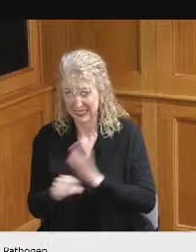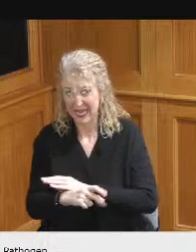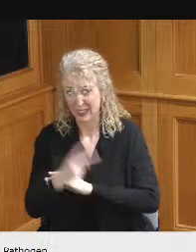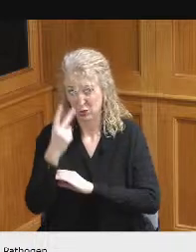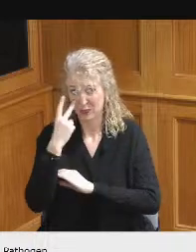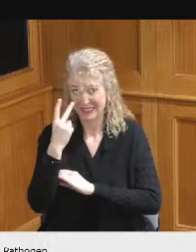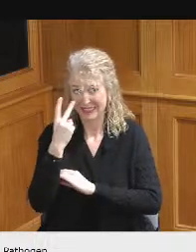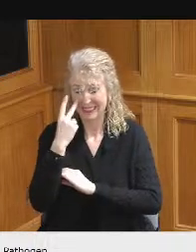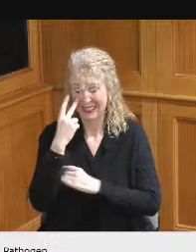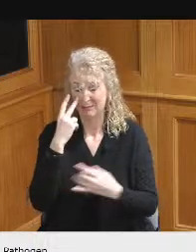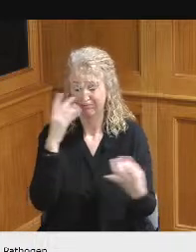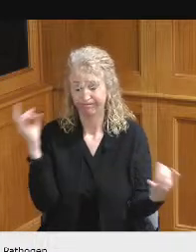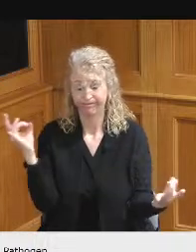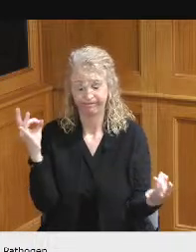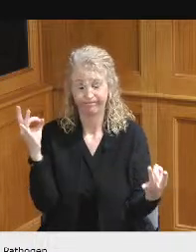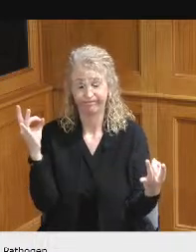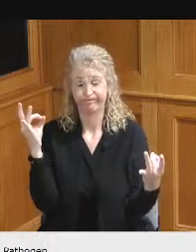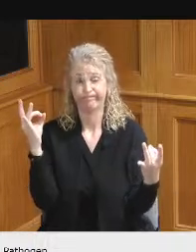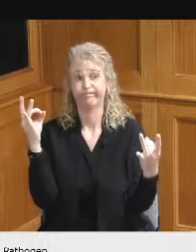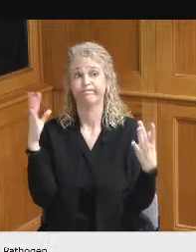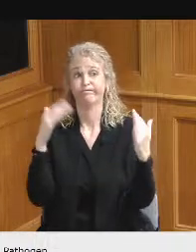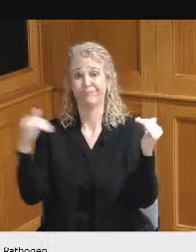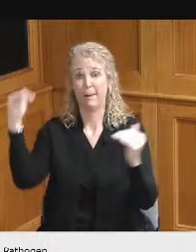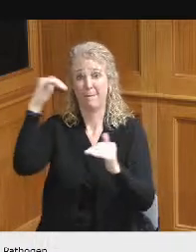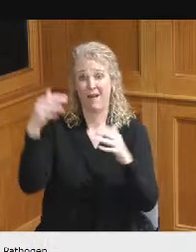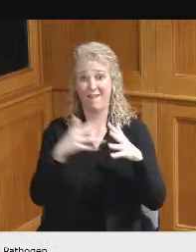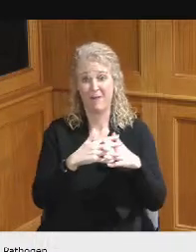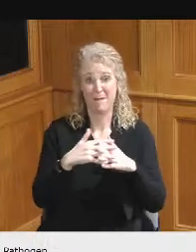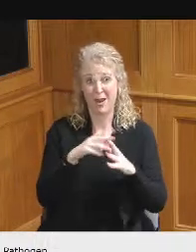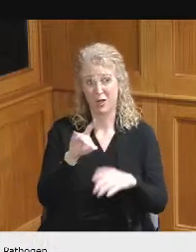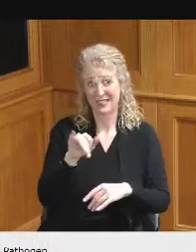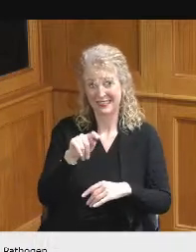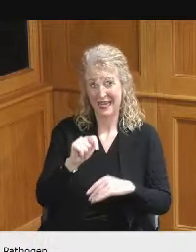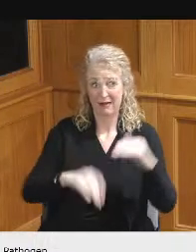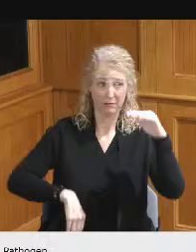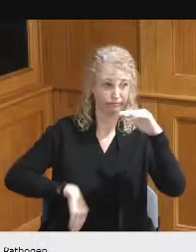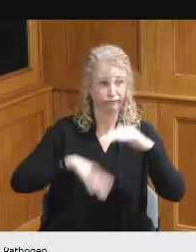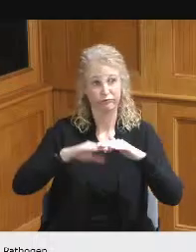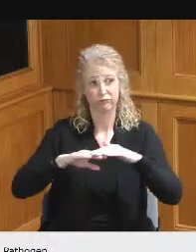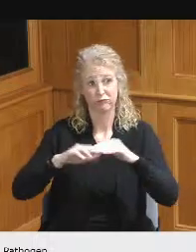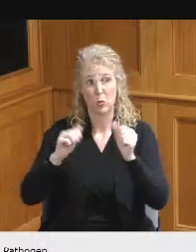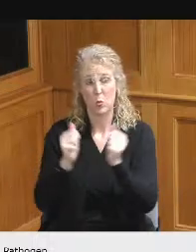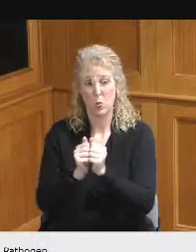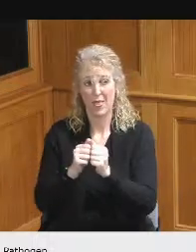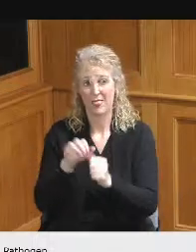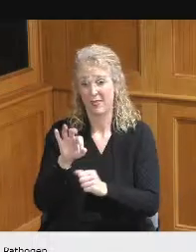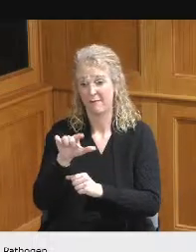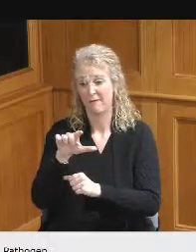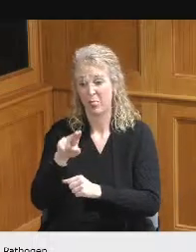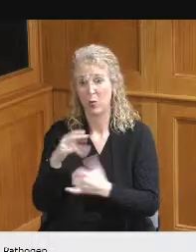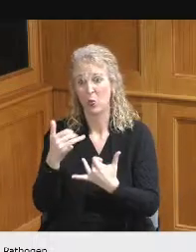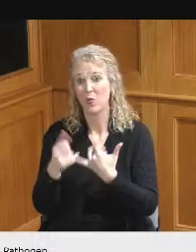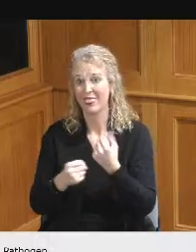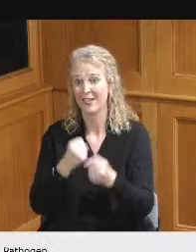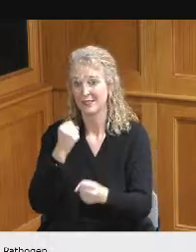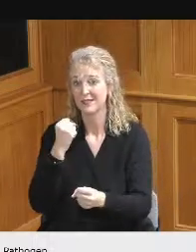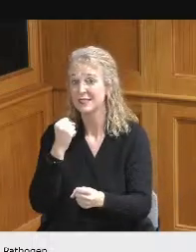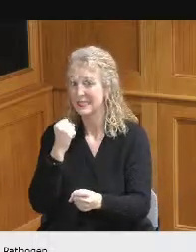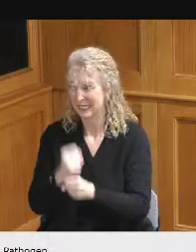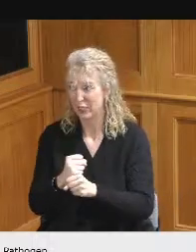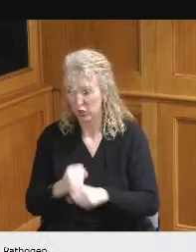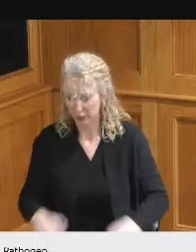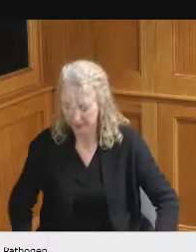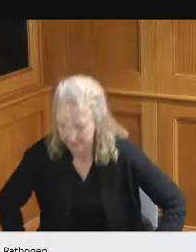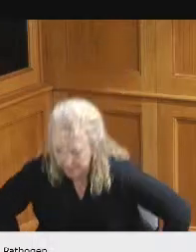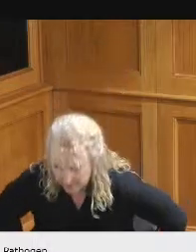had a very high, in fact, higher than the national level maximum for influenza this year. The emergency